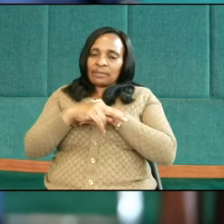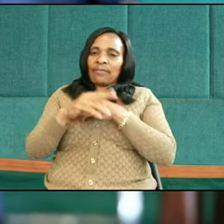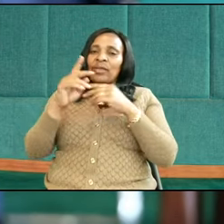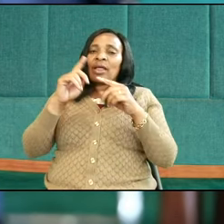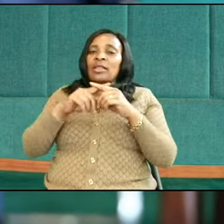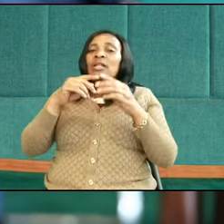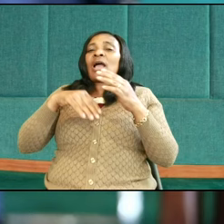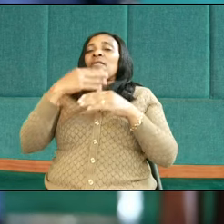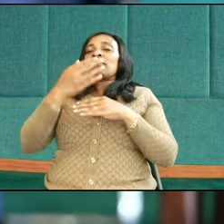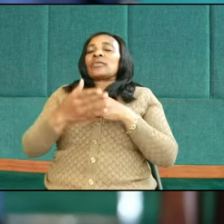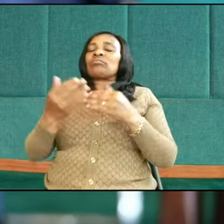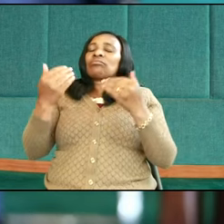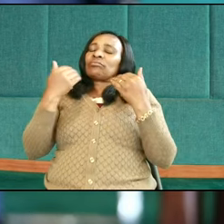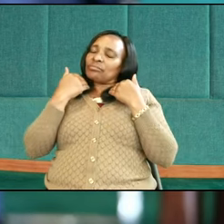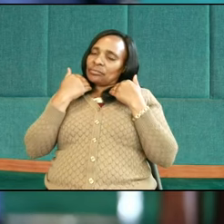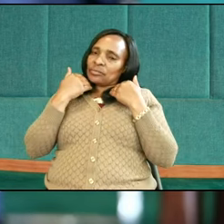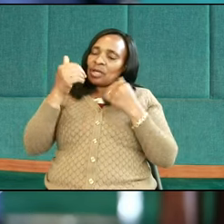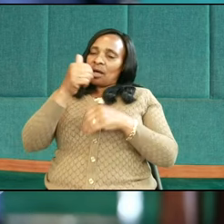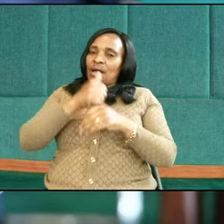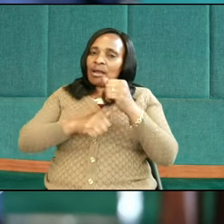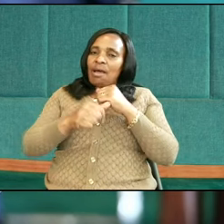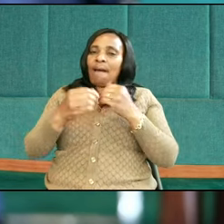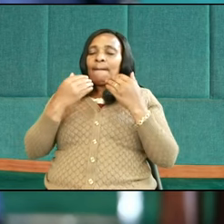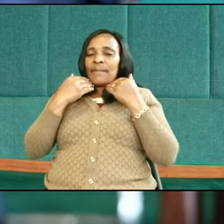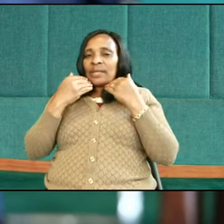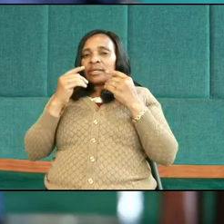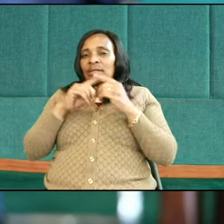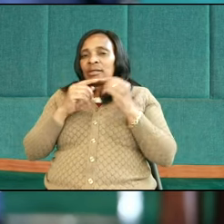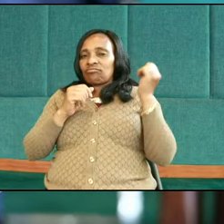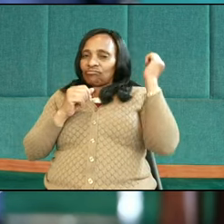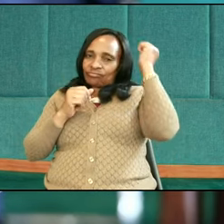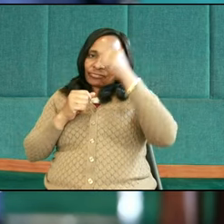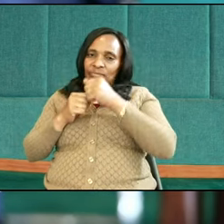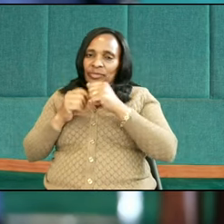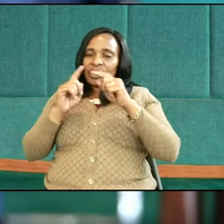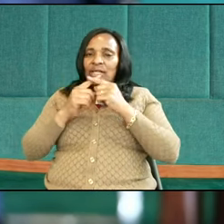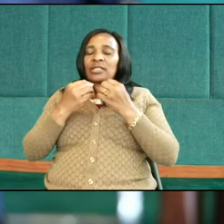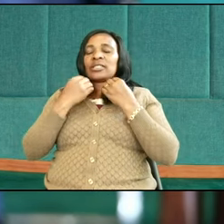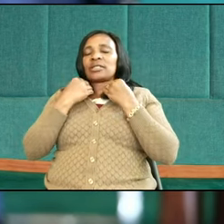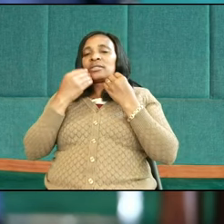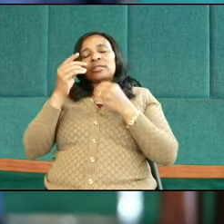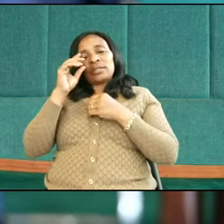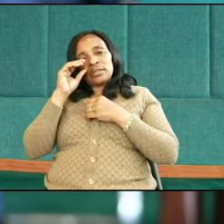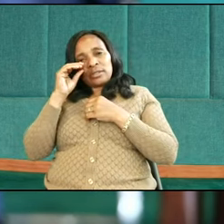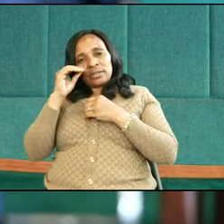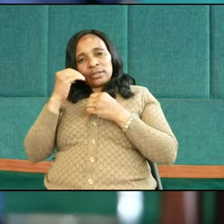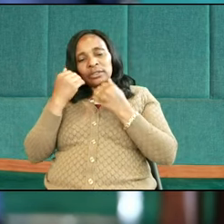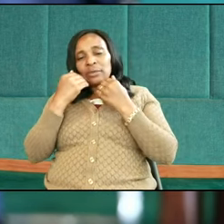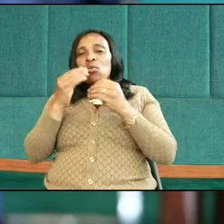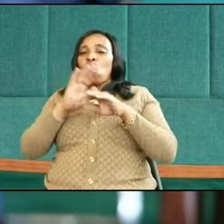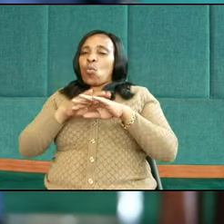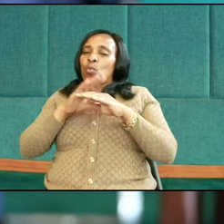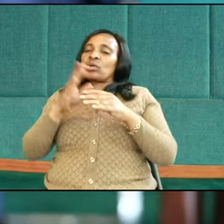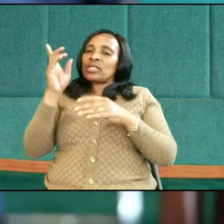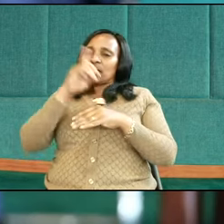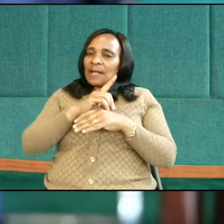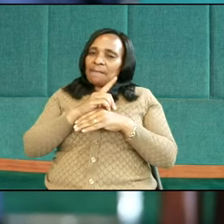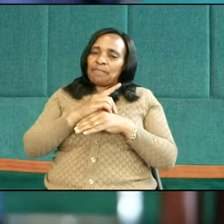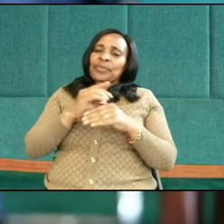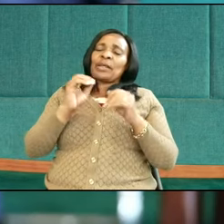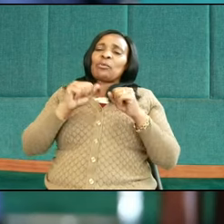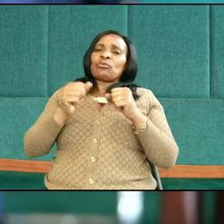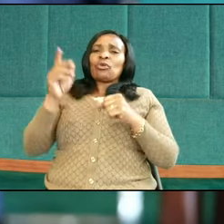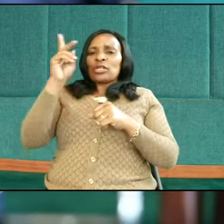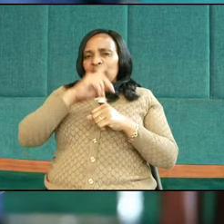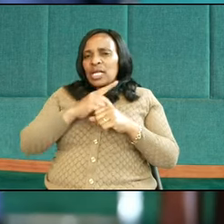After that, she lay down under her brown and pink bedsheet and closed her eyes to sleep. It had been a good day. It had been a